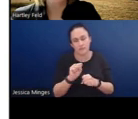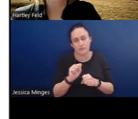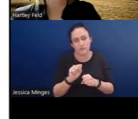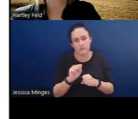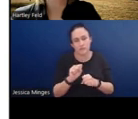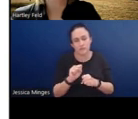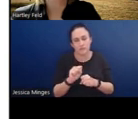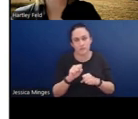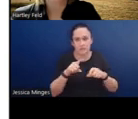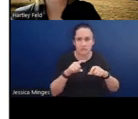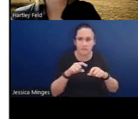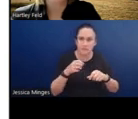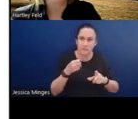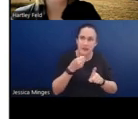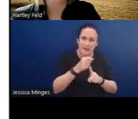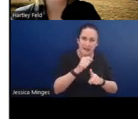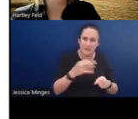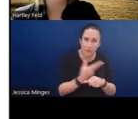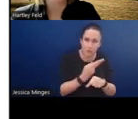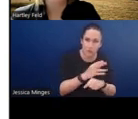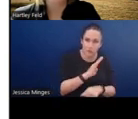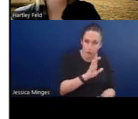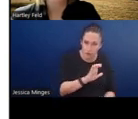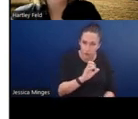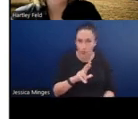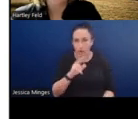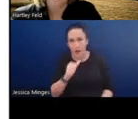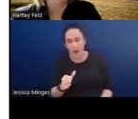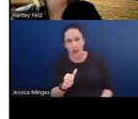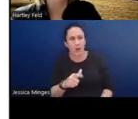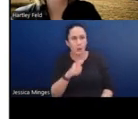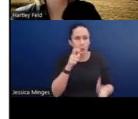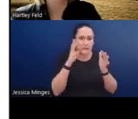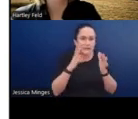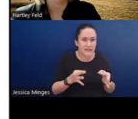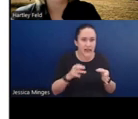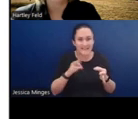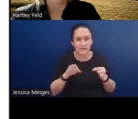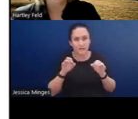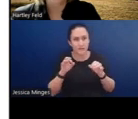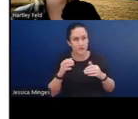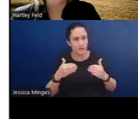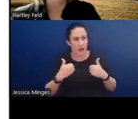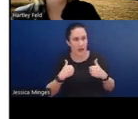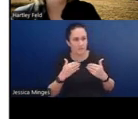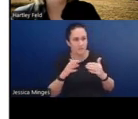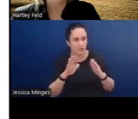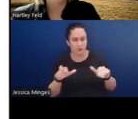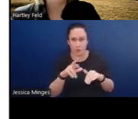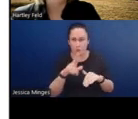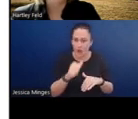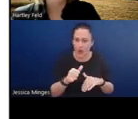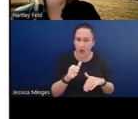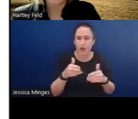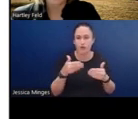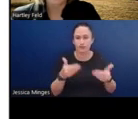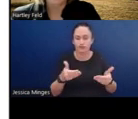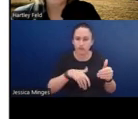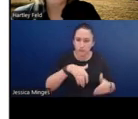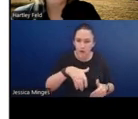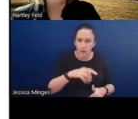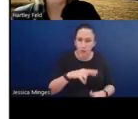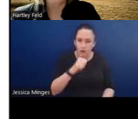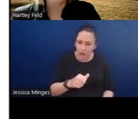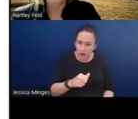you use birth control, whether or not who gets to decide whether or not you have children or have a pregnancy.